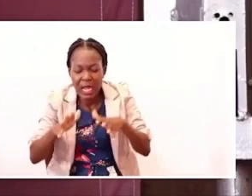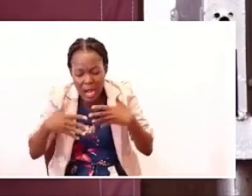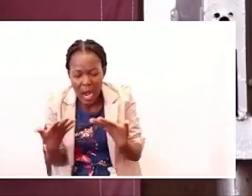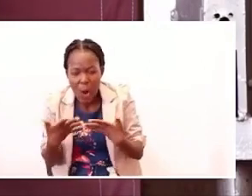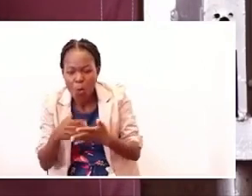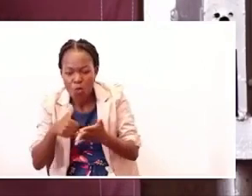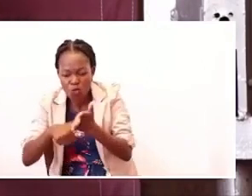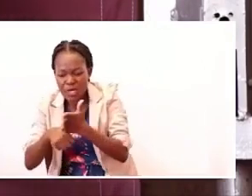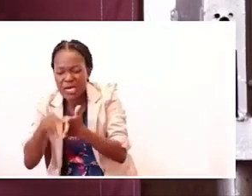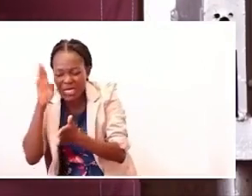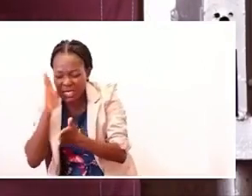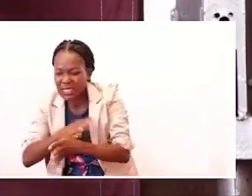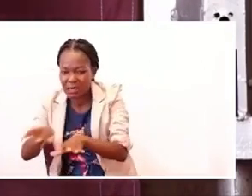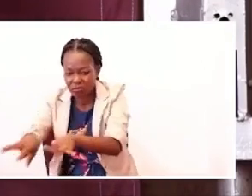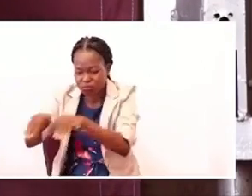crisis.